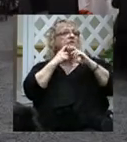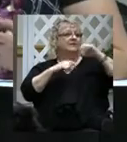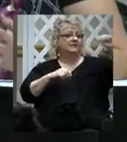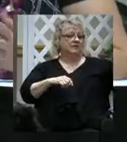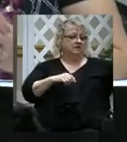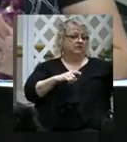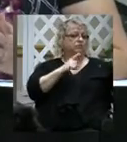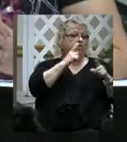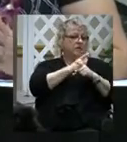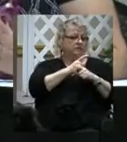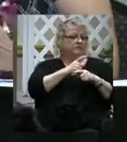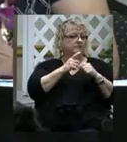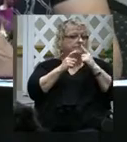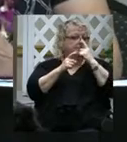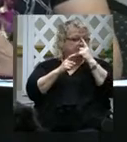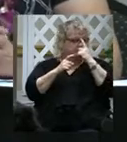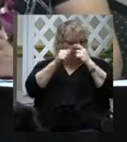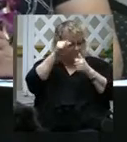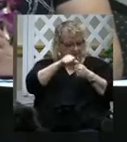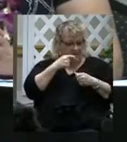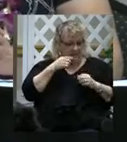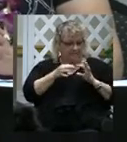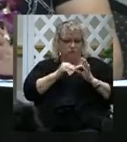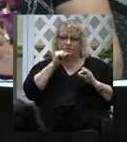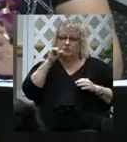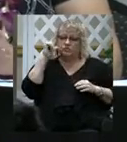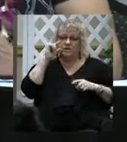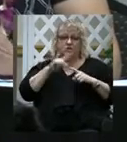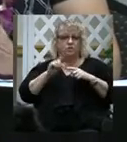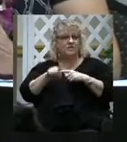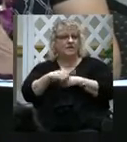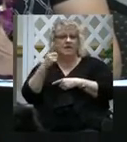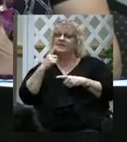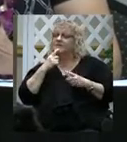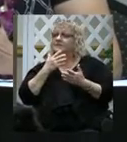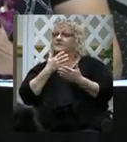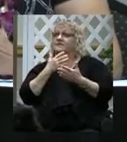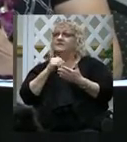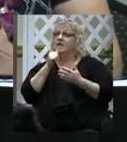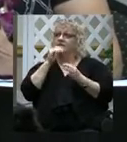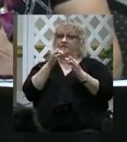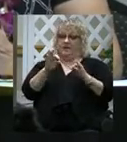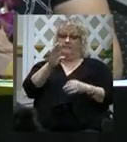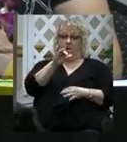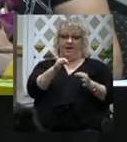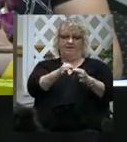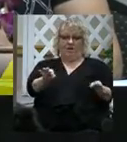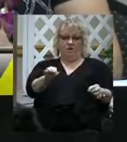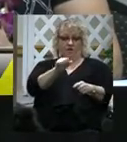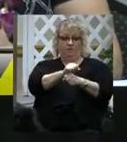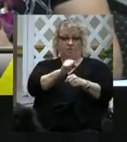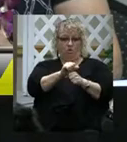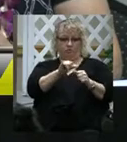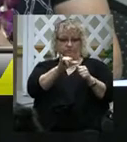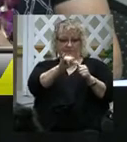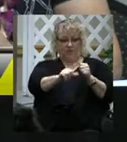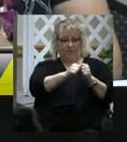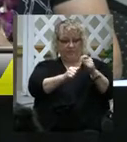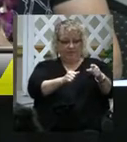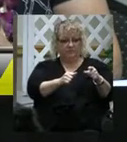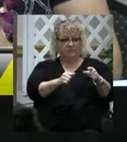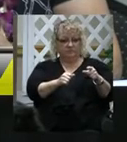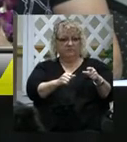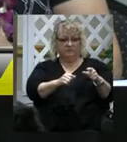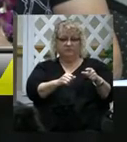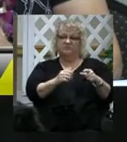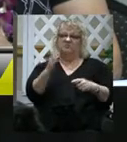And yes, as I think I mentioned yesterday or today, it doesn't stay with the bilingual employee forever. It used to be